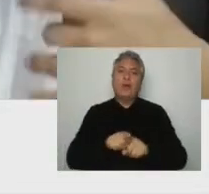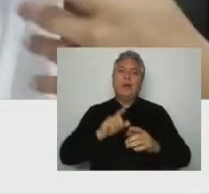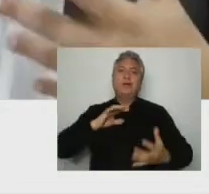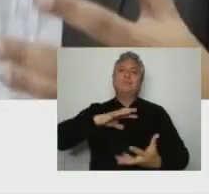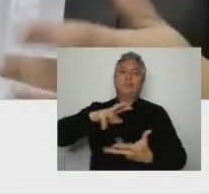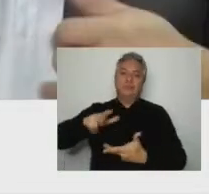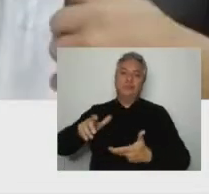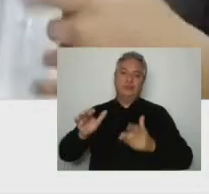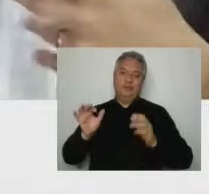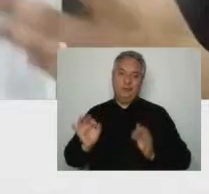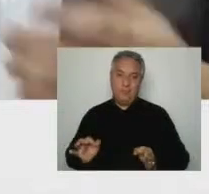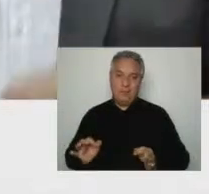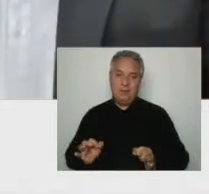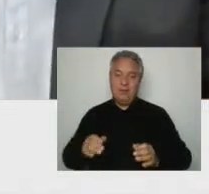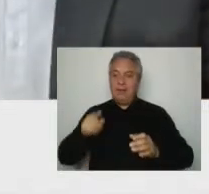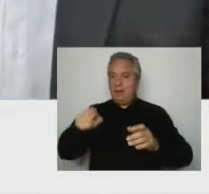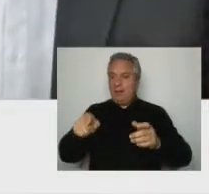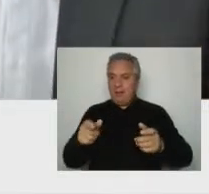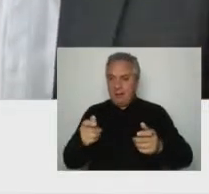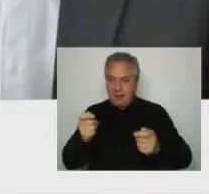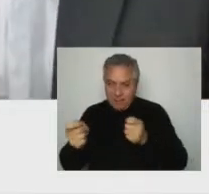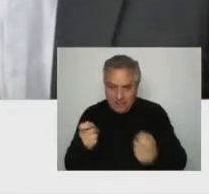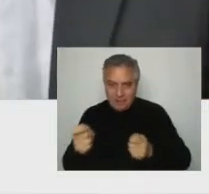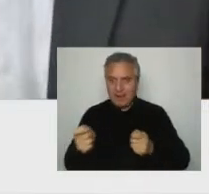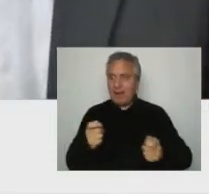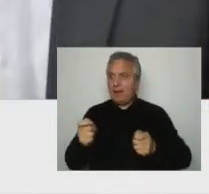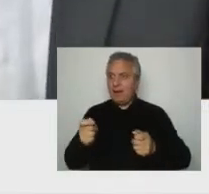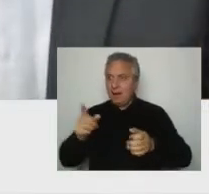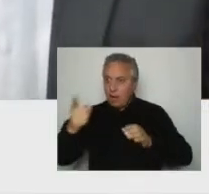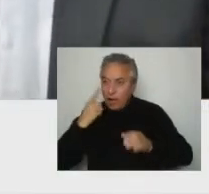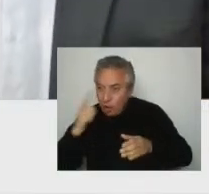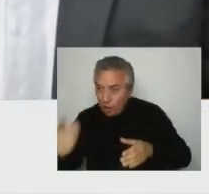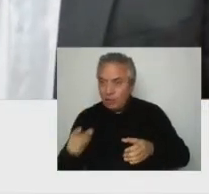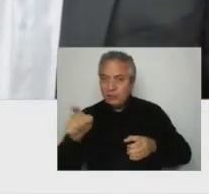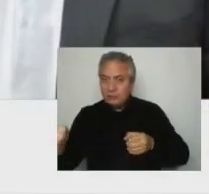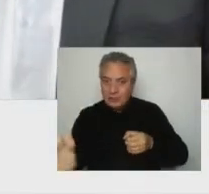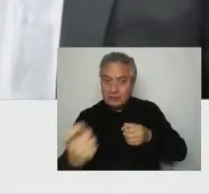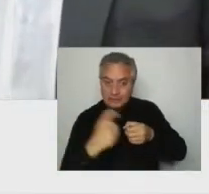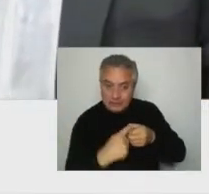we know that this is